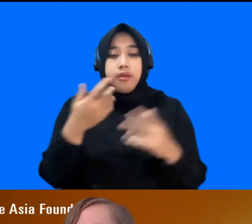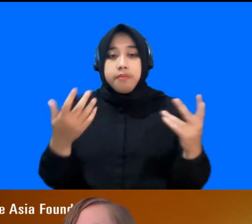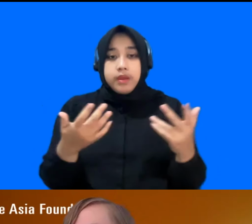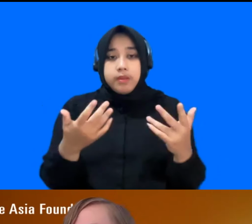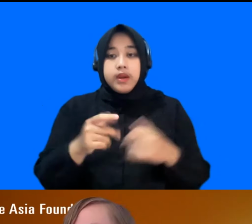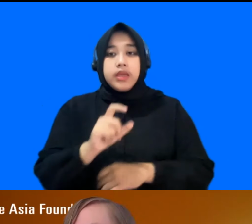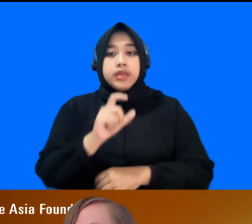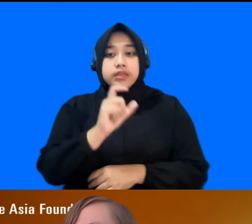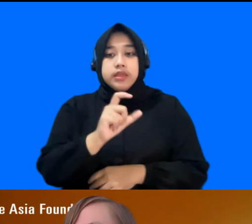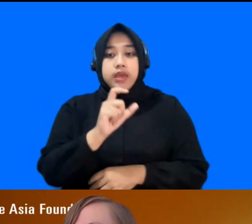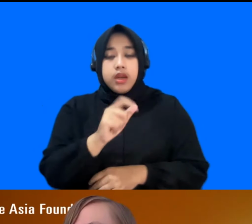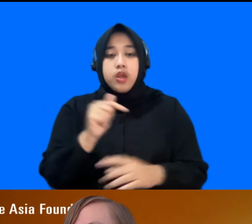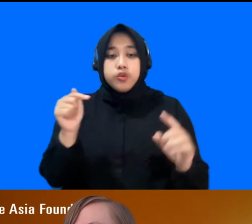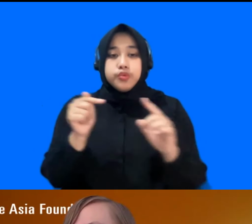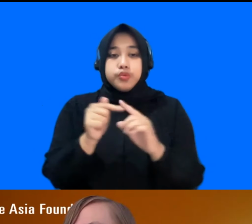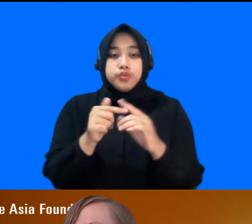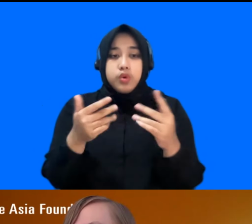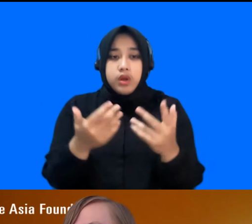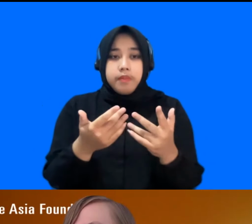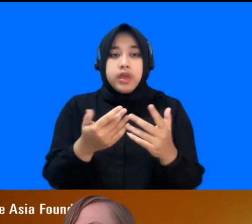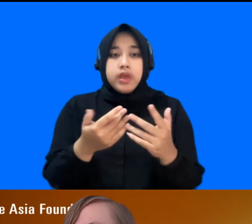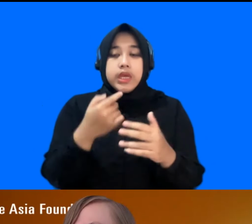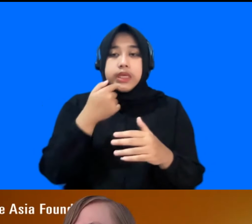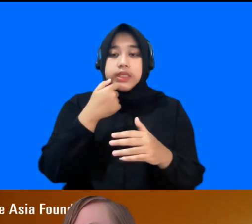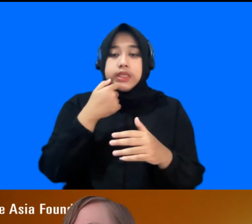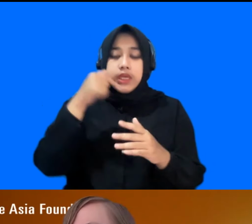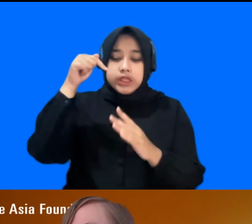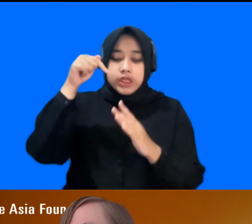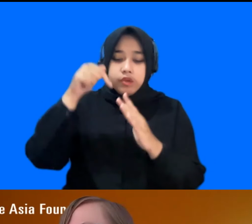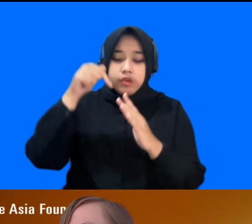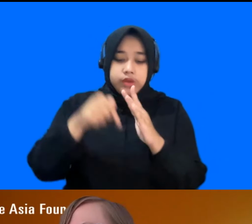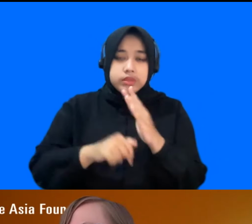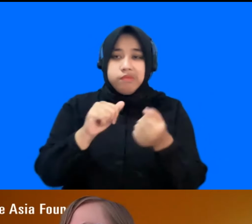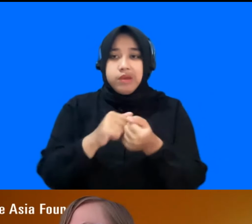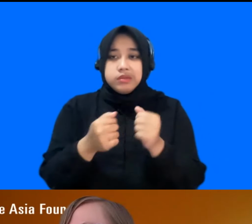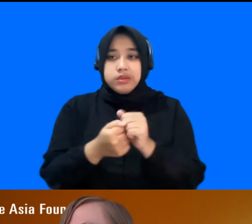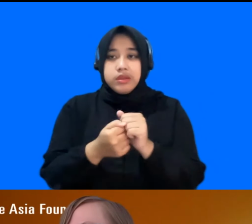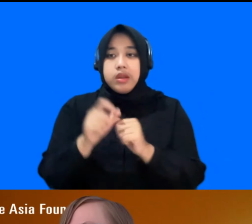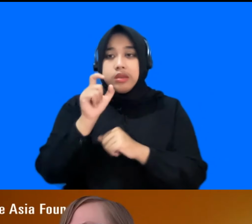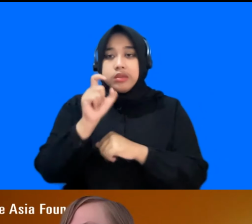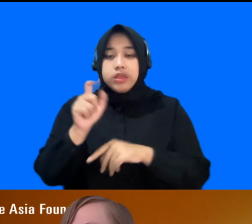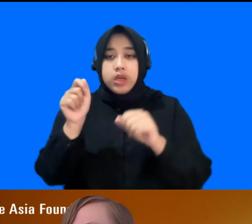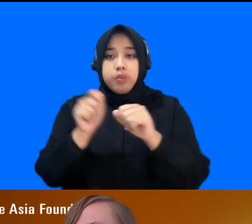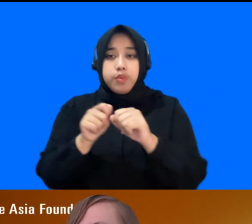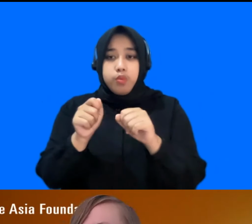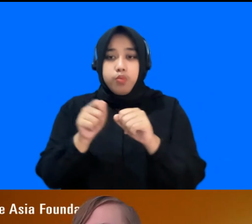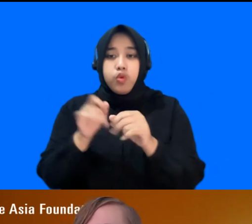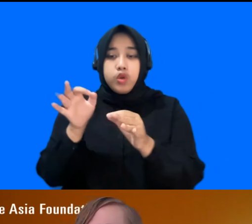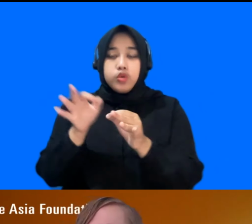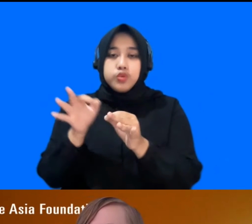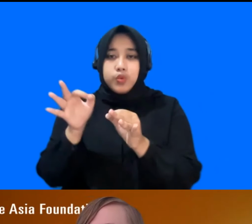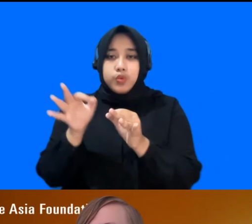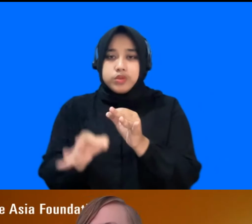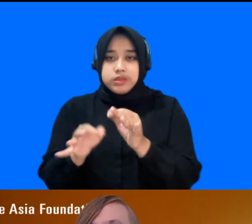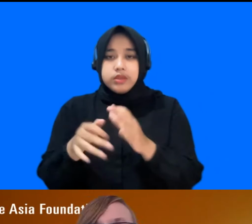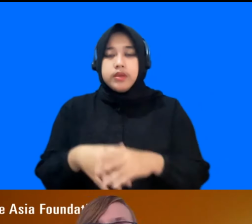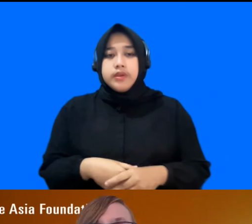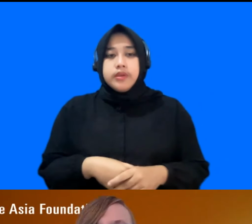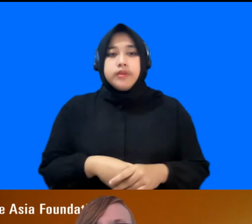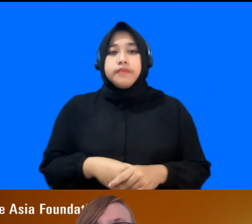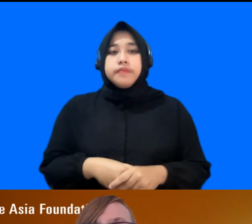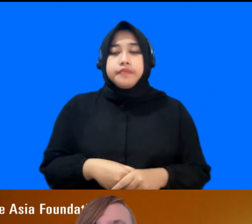an engineering solution anymore, that there has to be, you know, a collective way to approach a problem, and not just